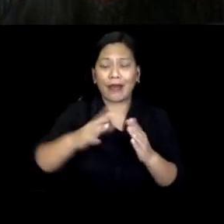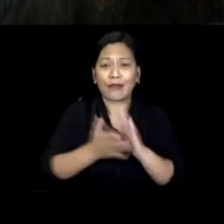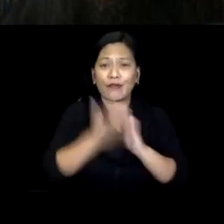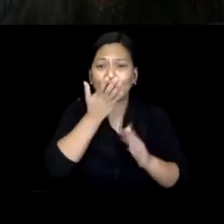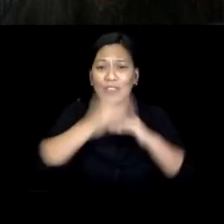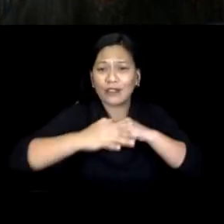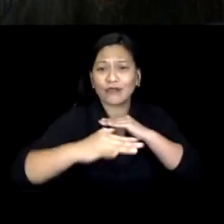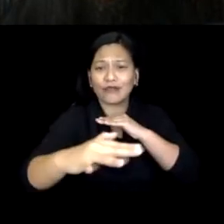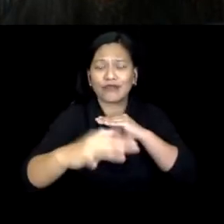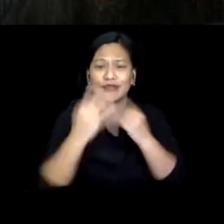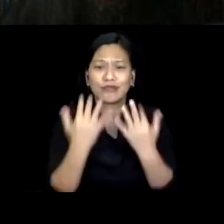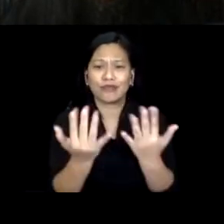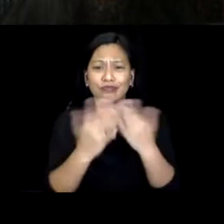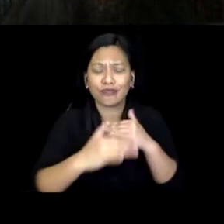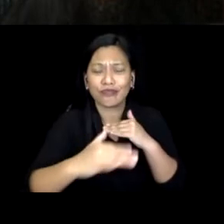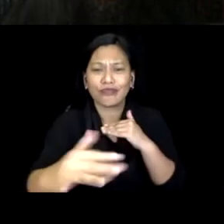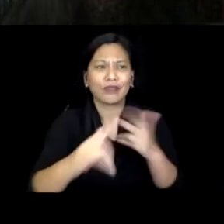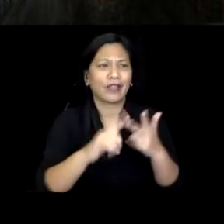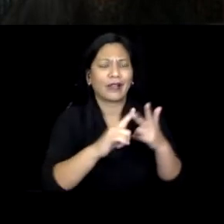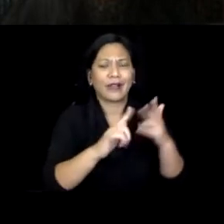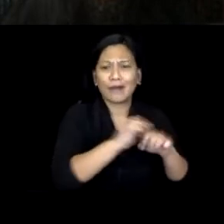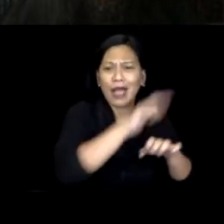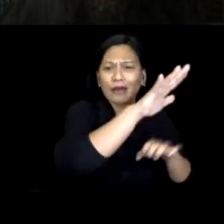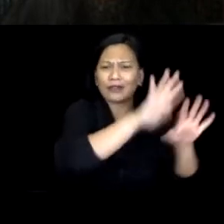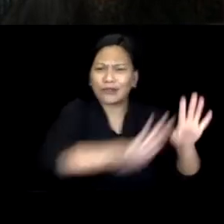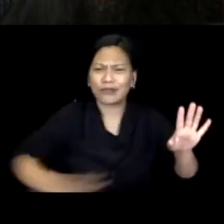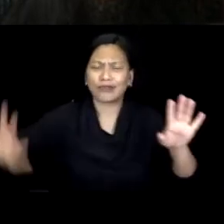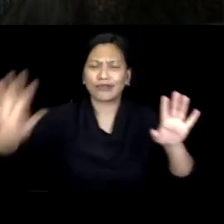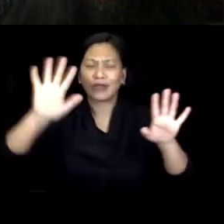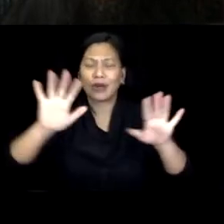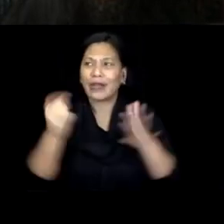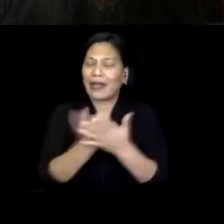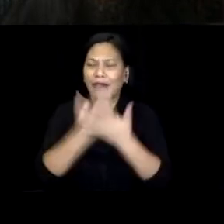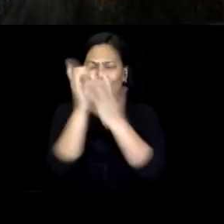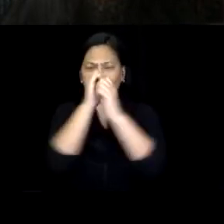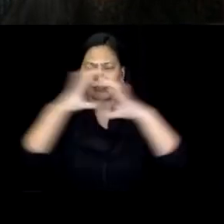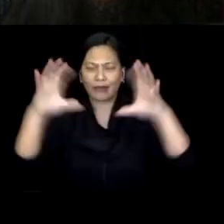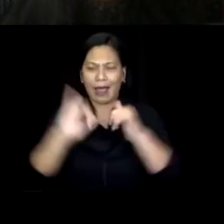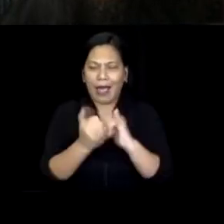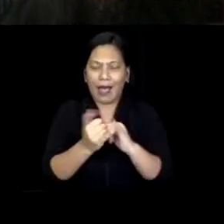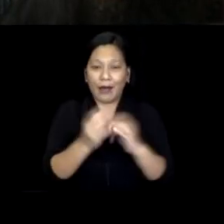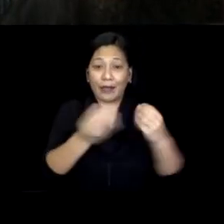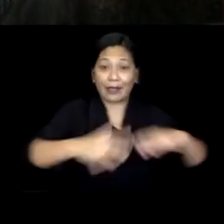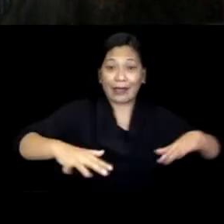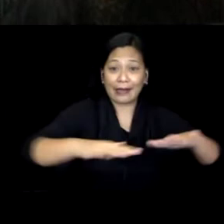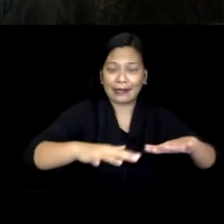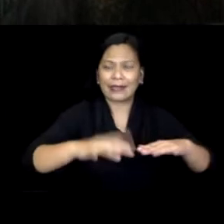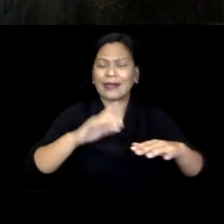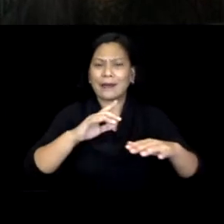what is it and who's in it? And how does it affect, like the whole thing was an interplay between landscape,